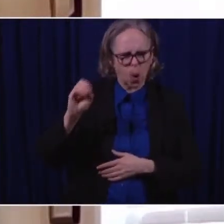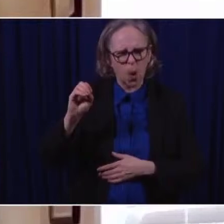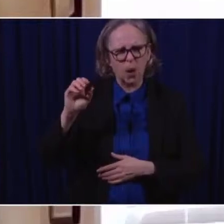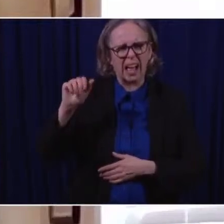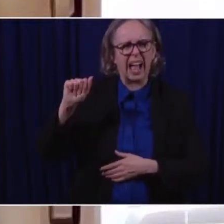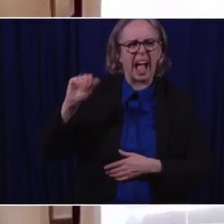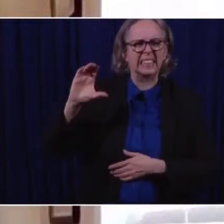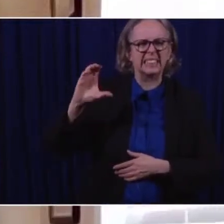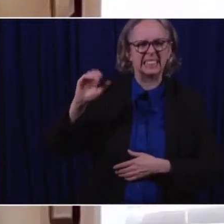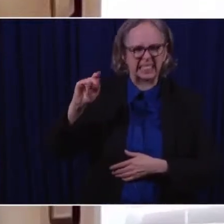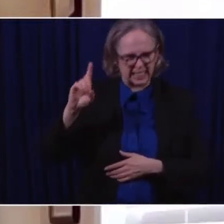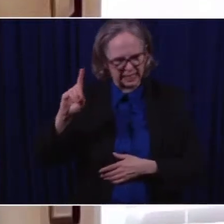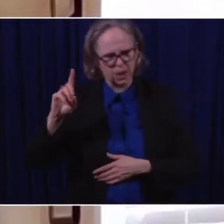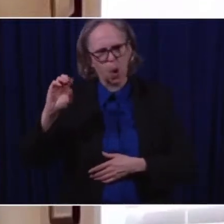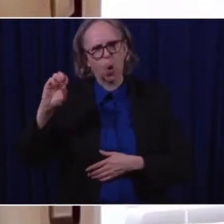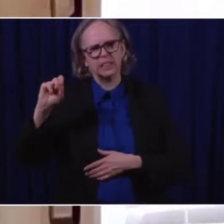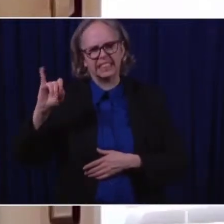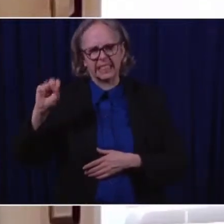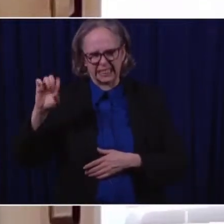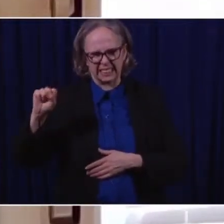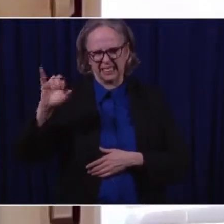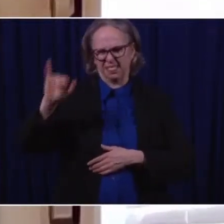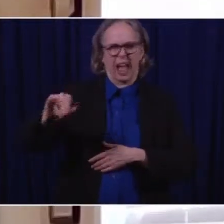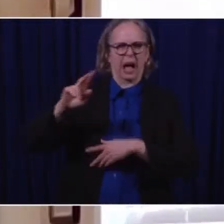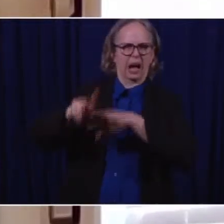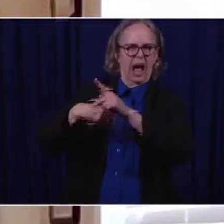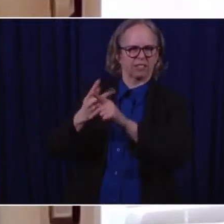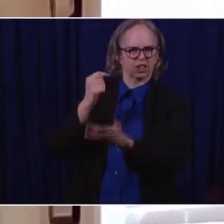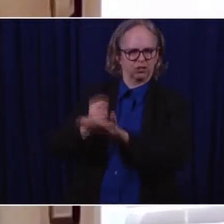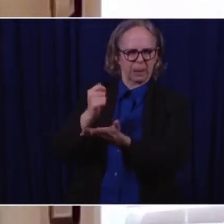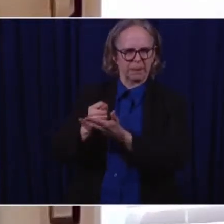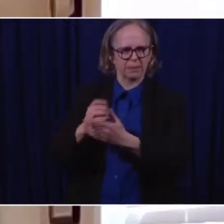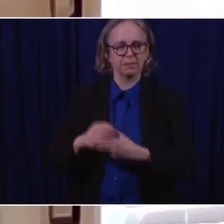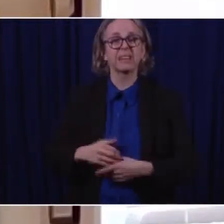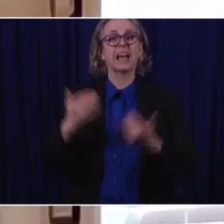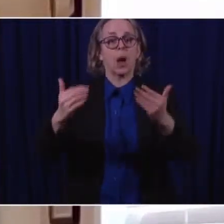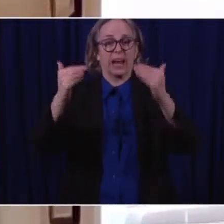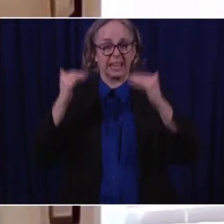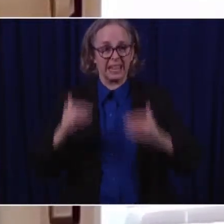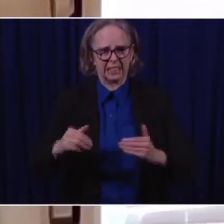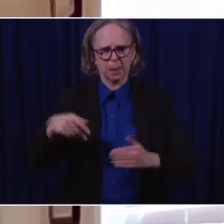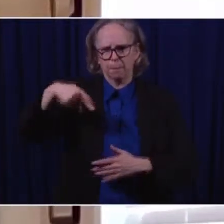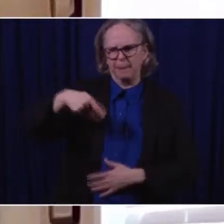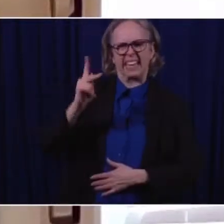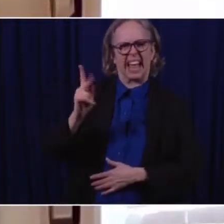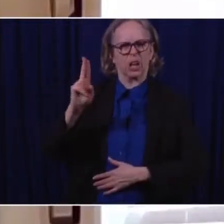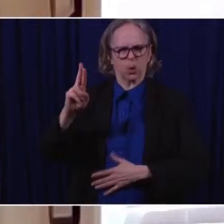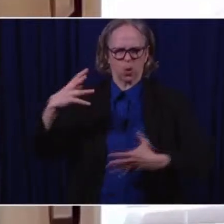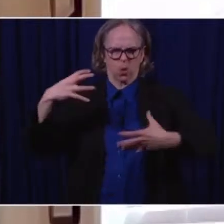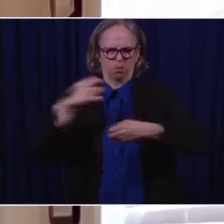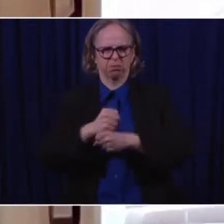have phenylketonuria, also known as PKU, Tay-Sachs, and other rare